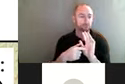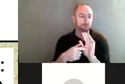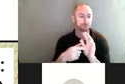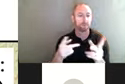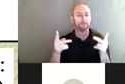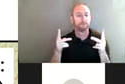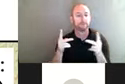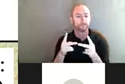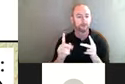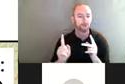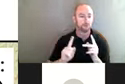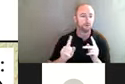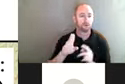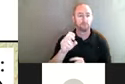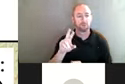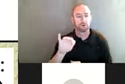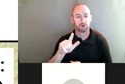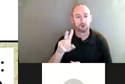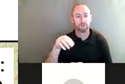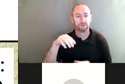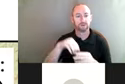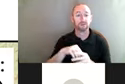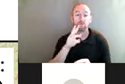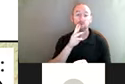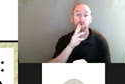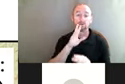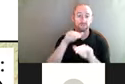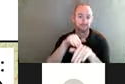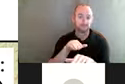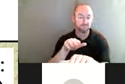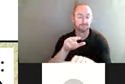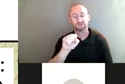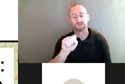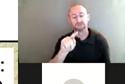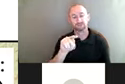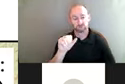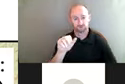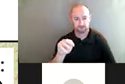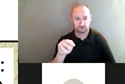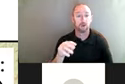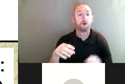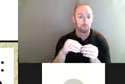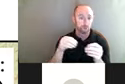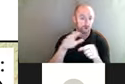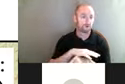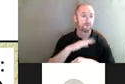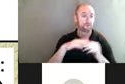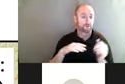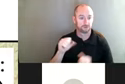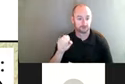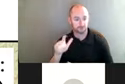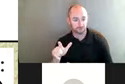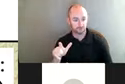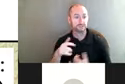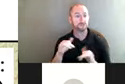locations where beryllium was measured in stream sediments. And the coverage is much more extensive than what we see with the soils. And we